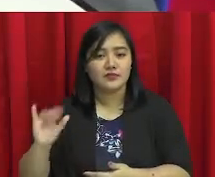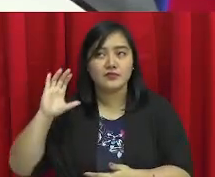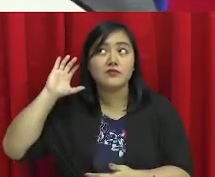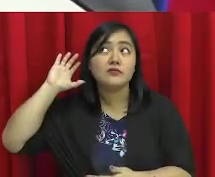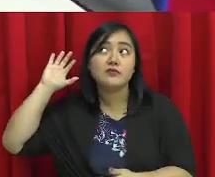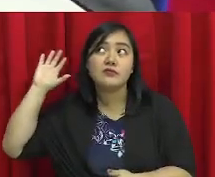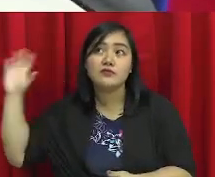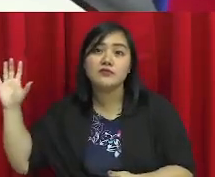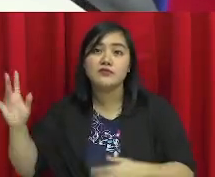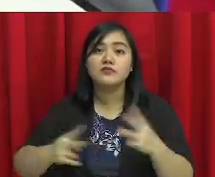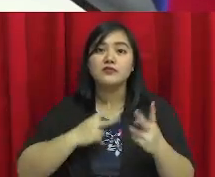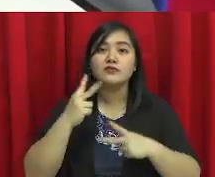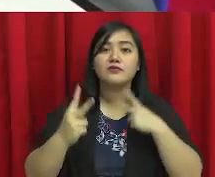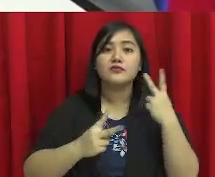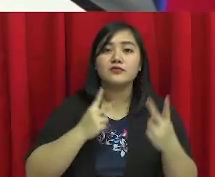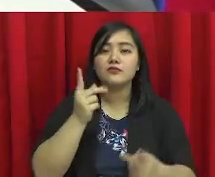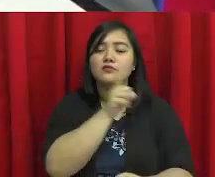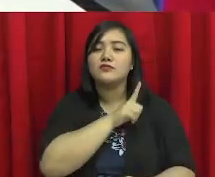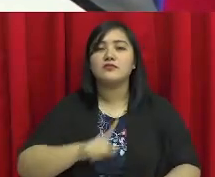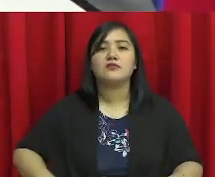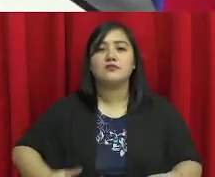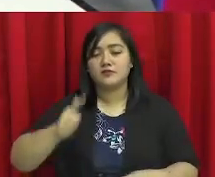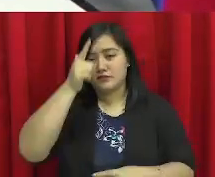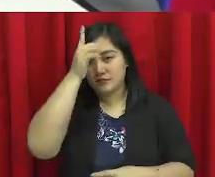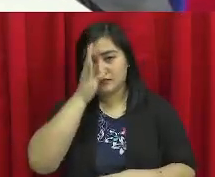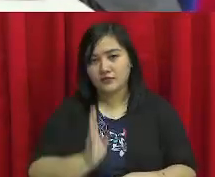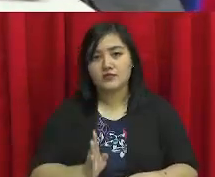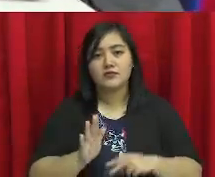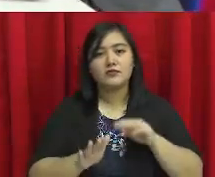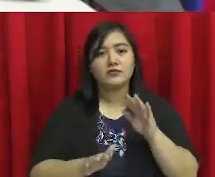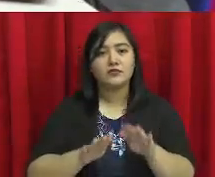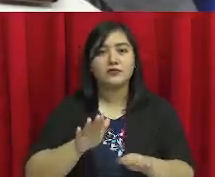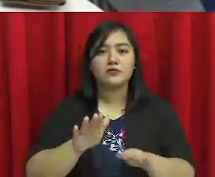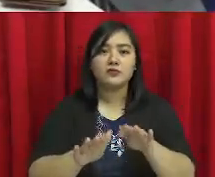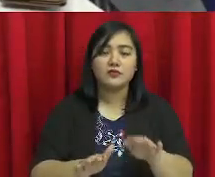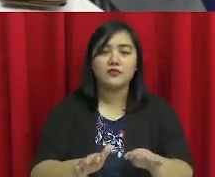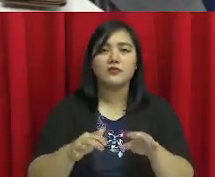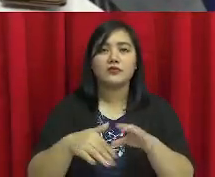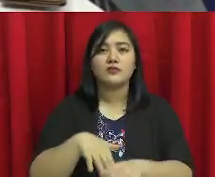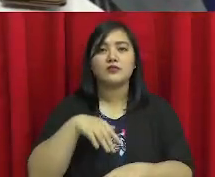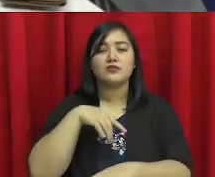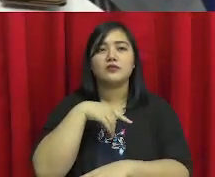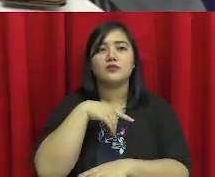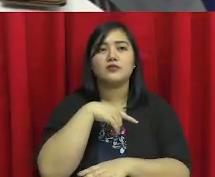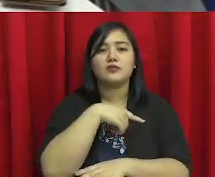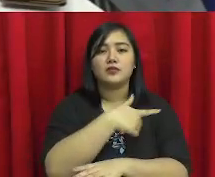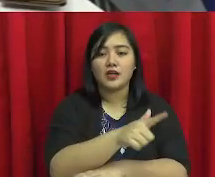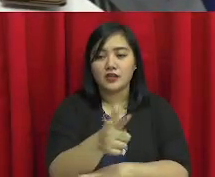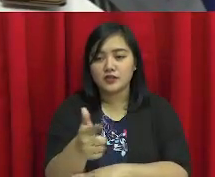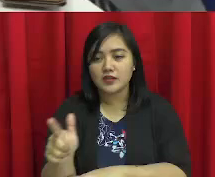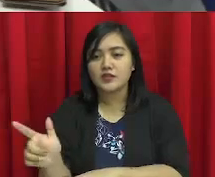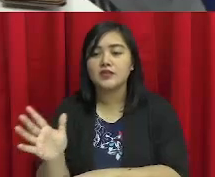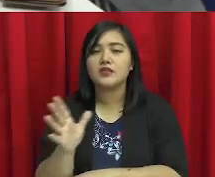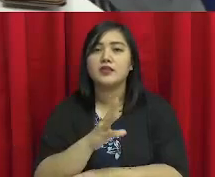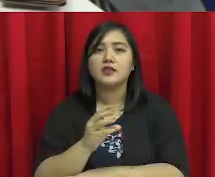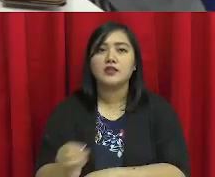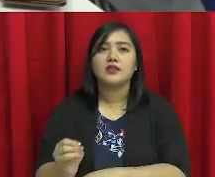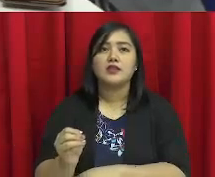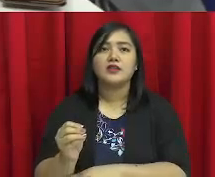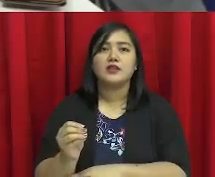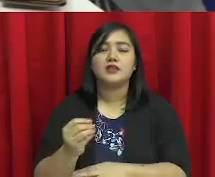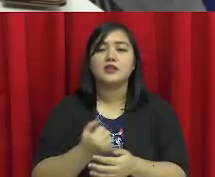voice of the Lord God walking in the garden in the cool of the day. And Adam and his